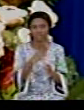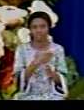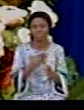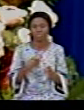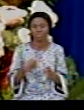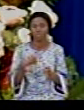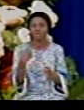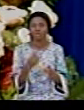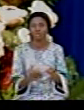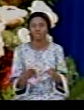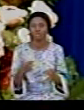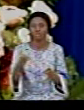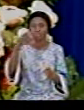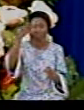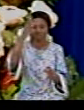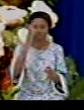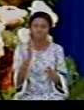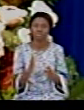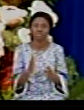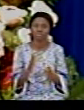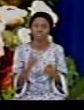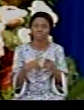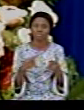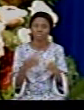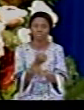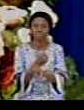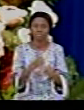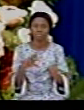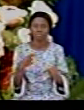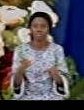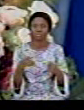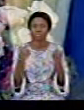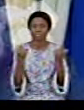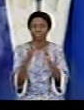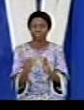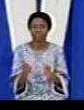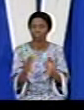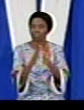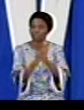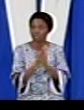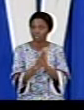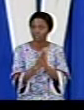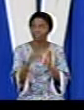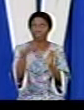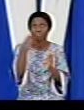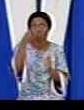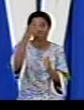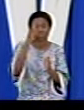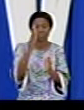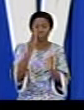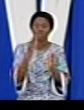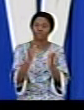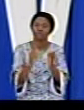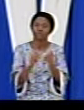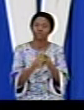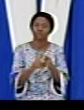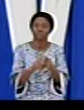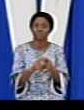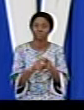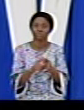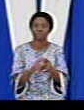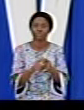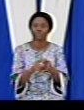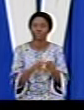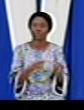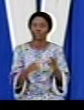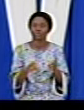the salvation of sinners. Pray and tell the Lord to do that deep work